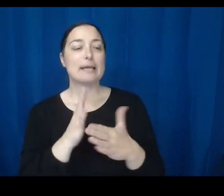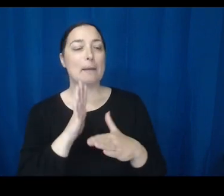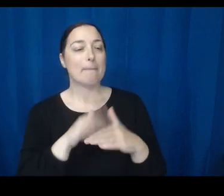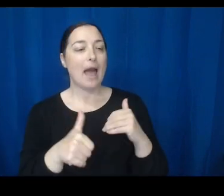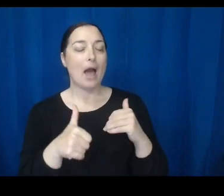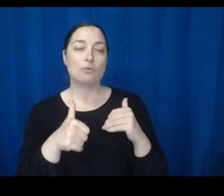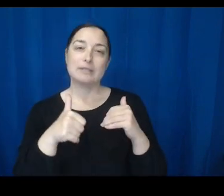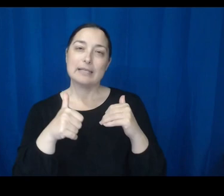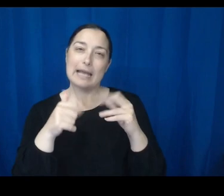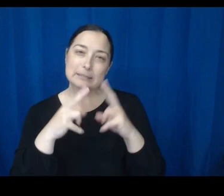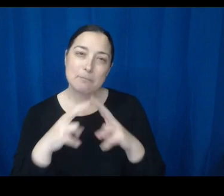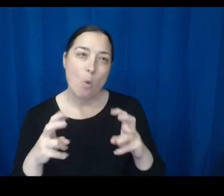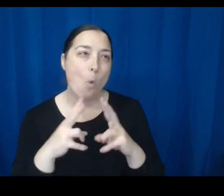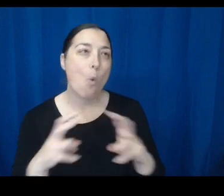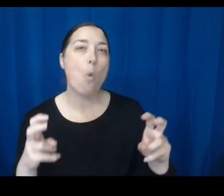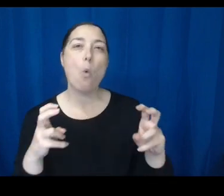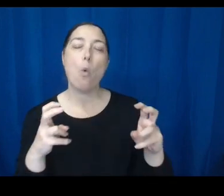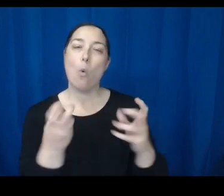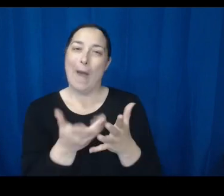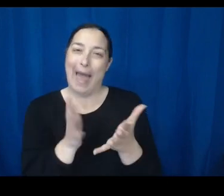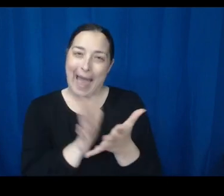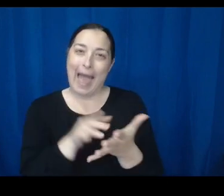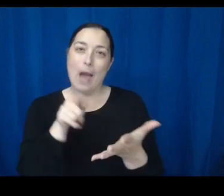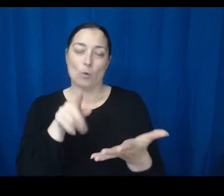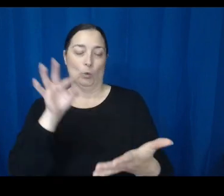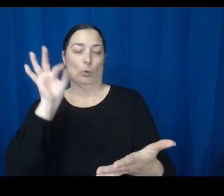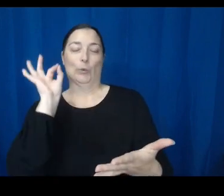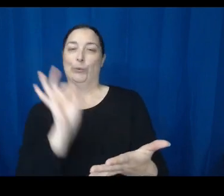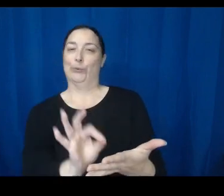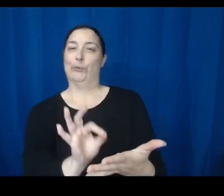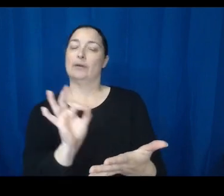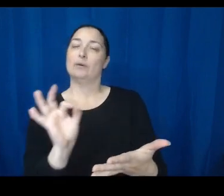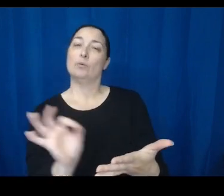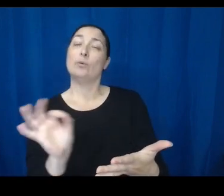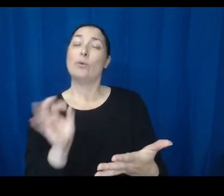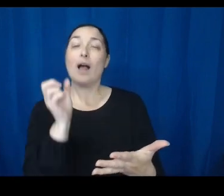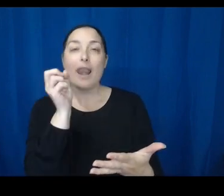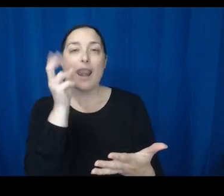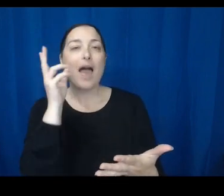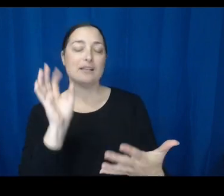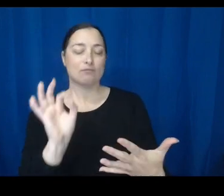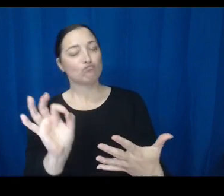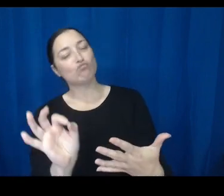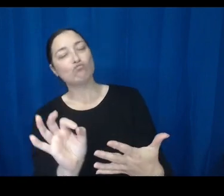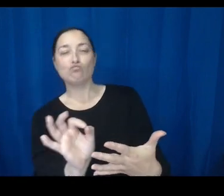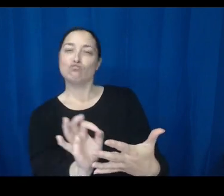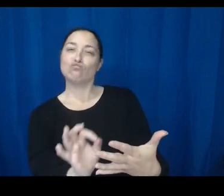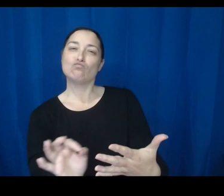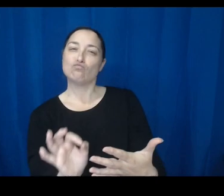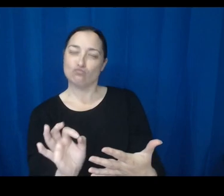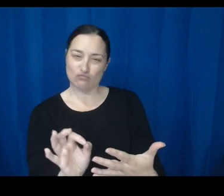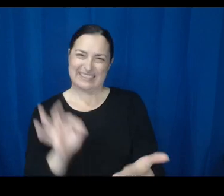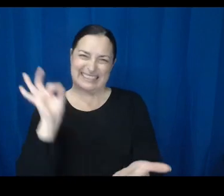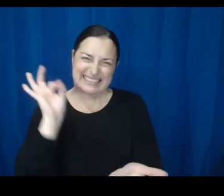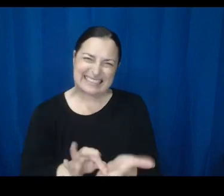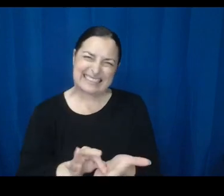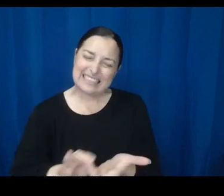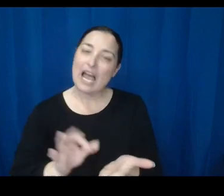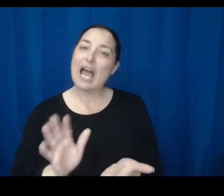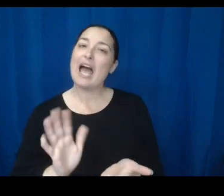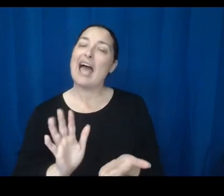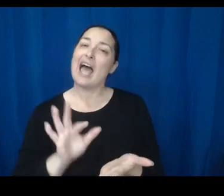way you lay down the composition. It can be quite light in terms of the mark that you're using,